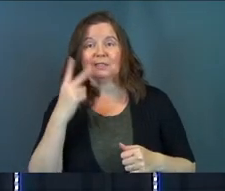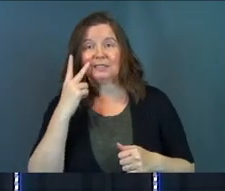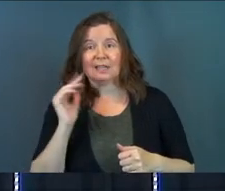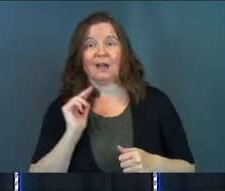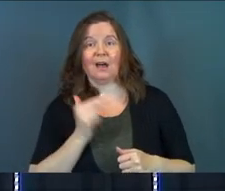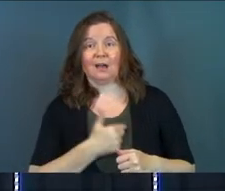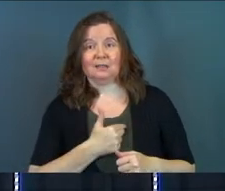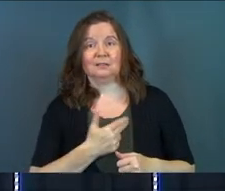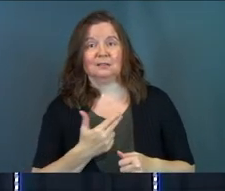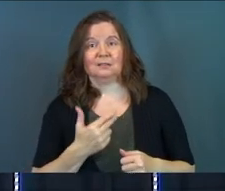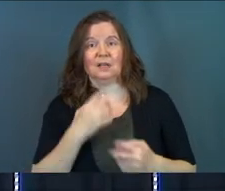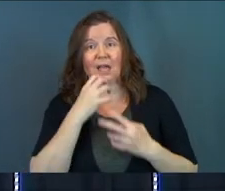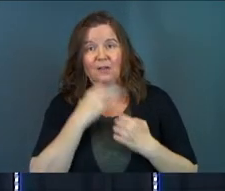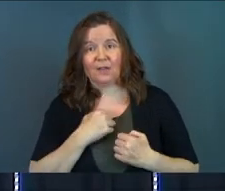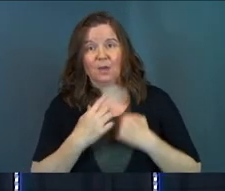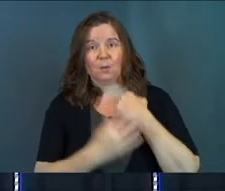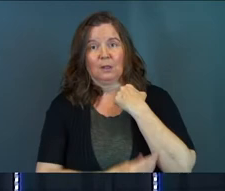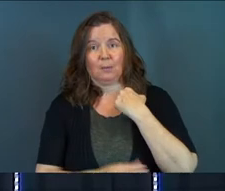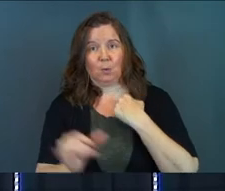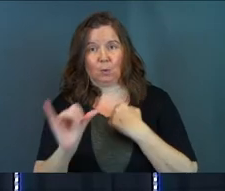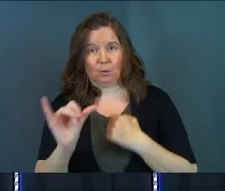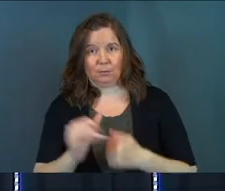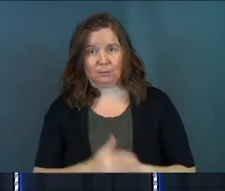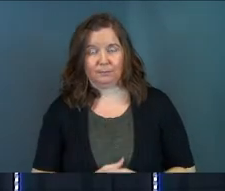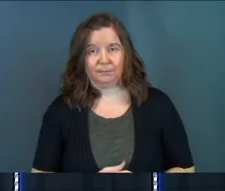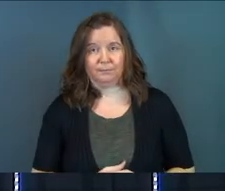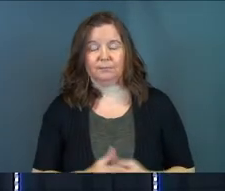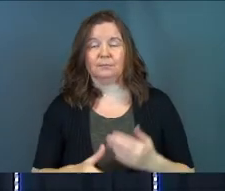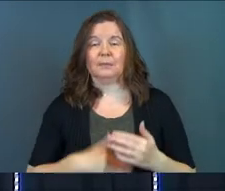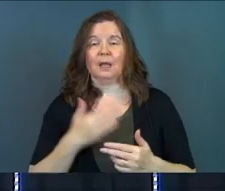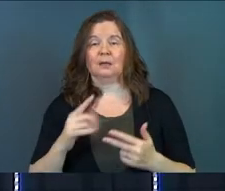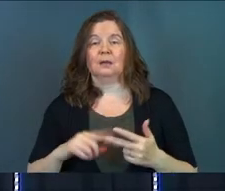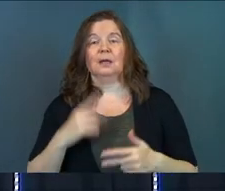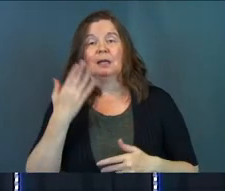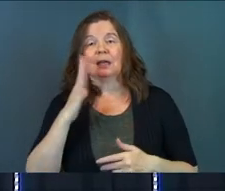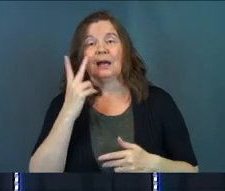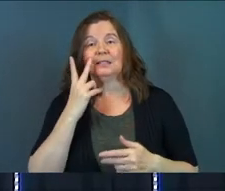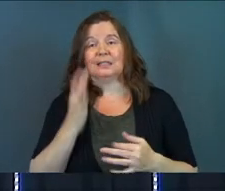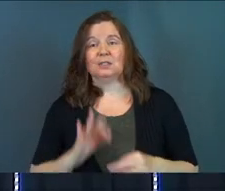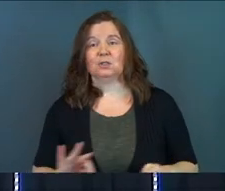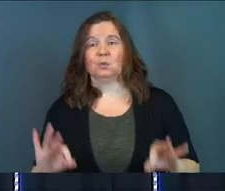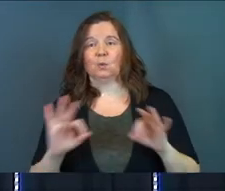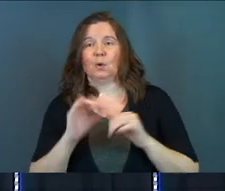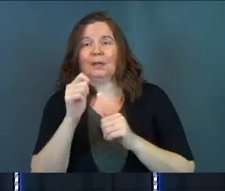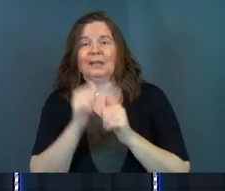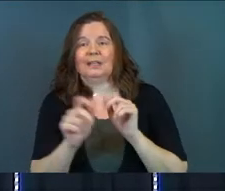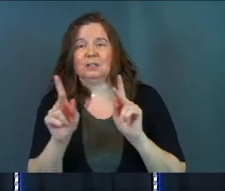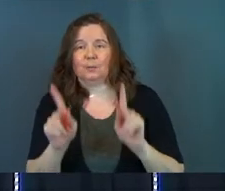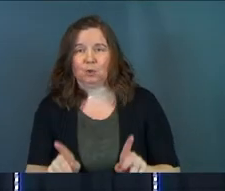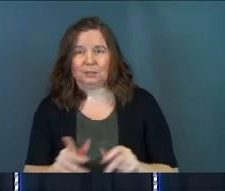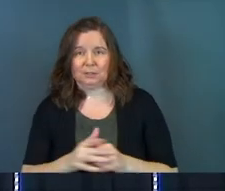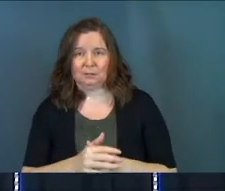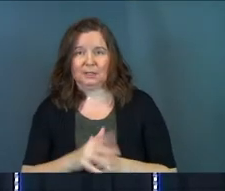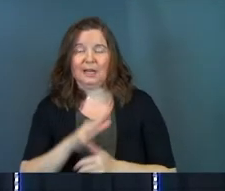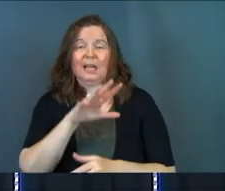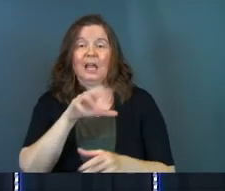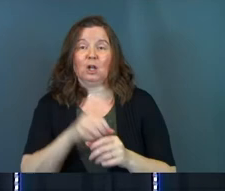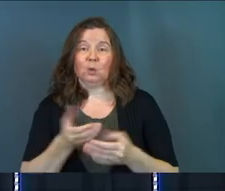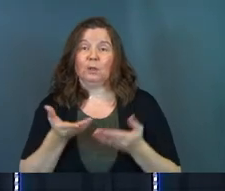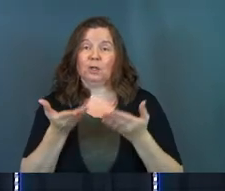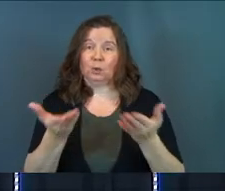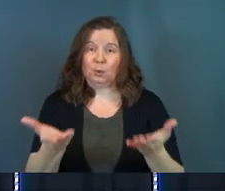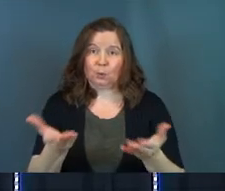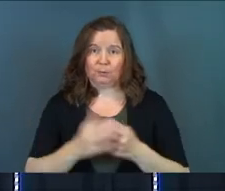see us valuing the poor. Next, God sees worth in every single person, including